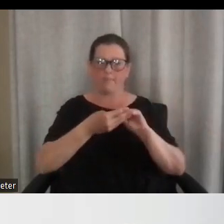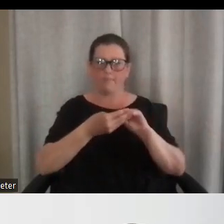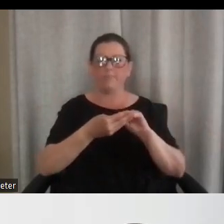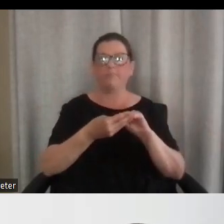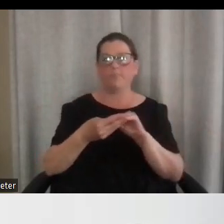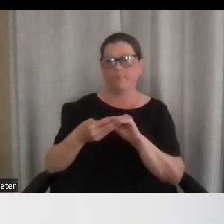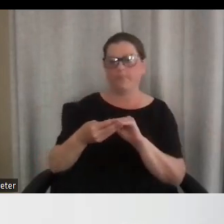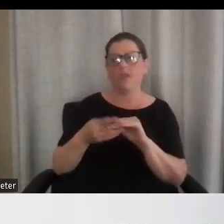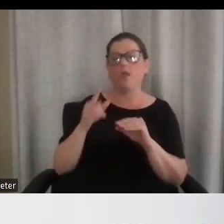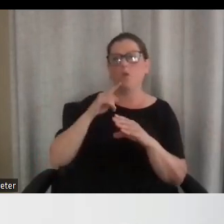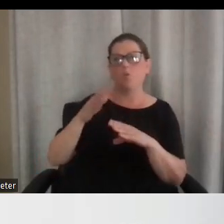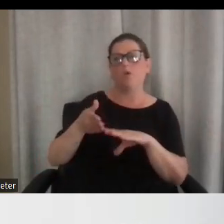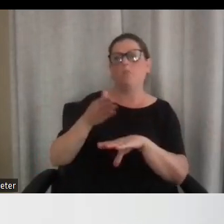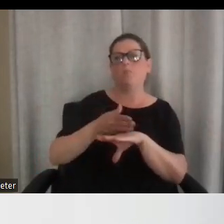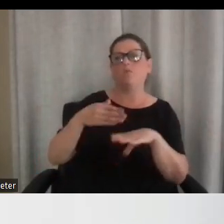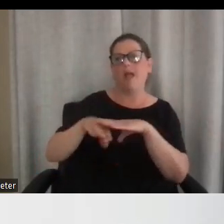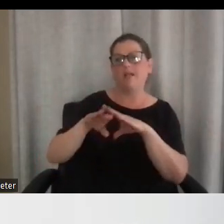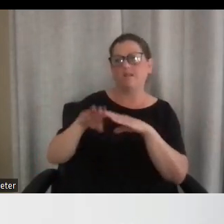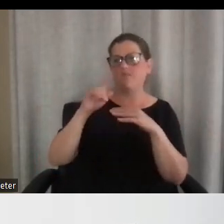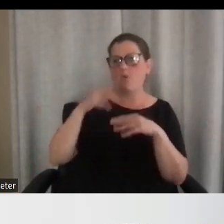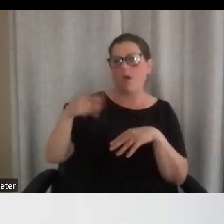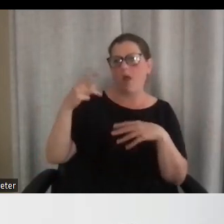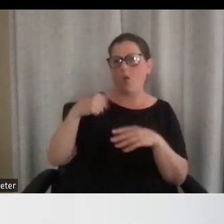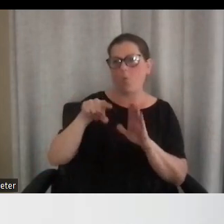to improve access to high quality healthcare.